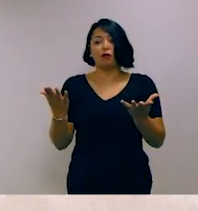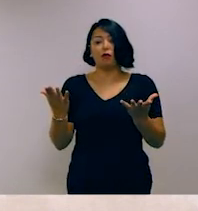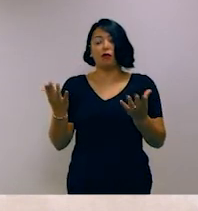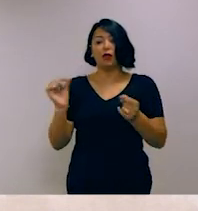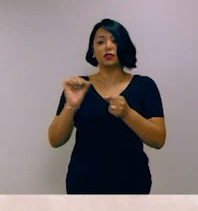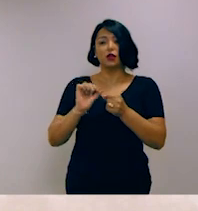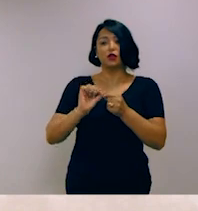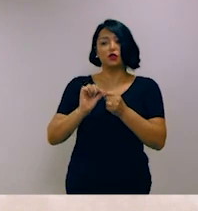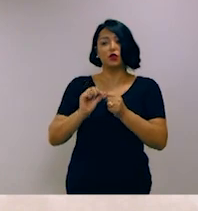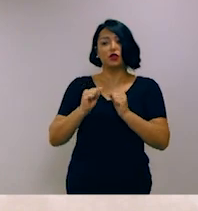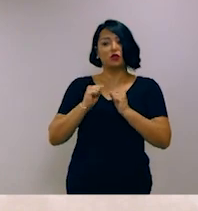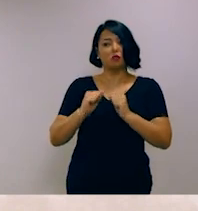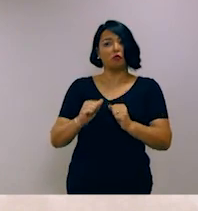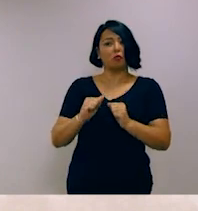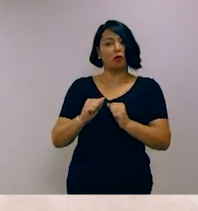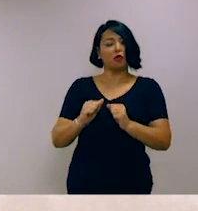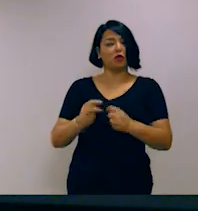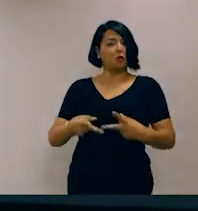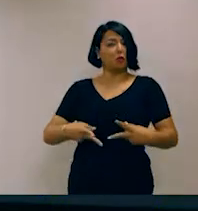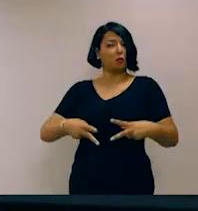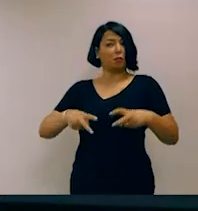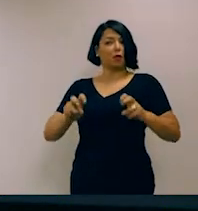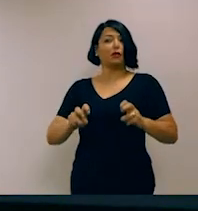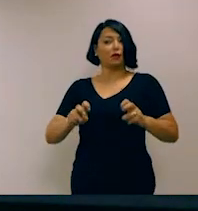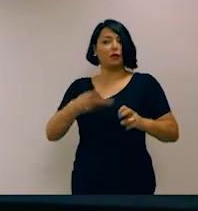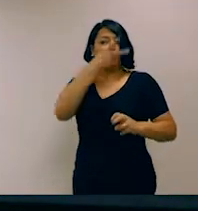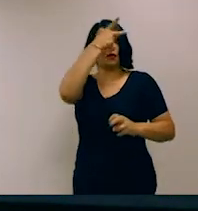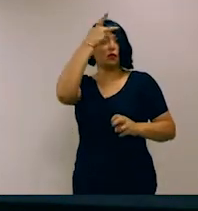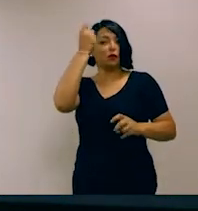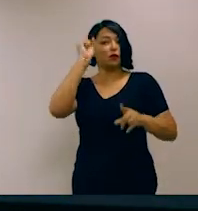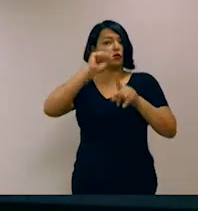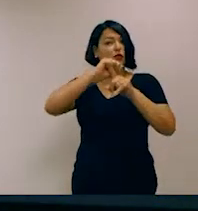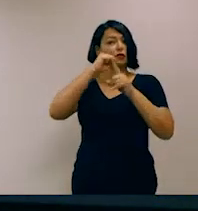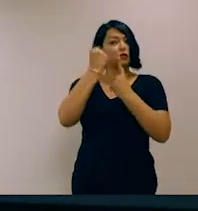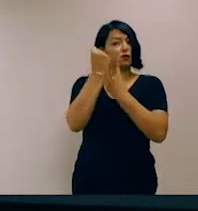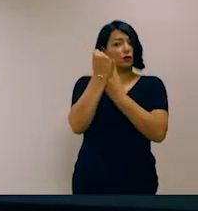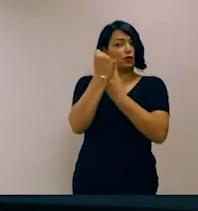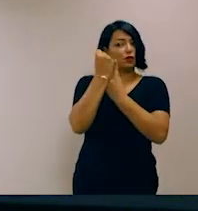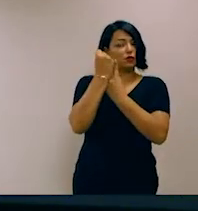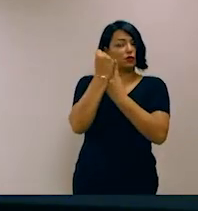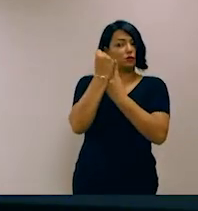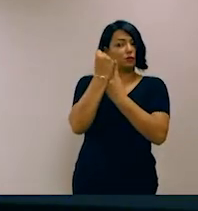assess how these actions are being noticed by,